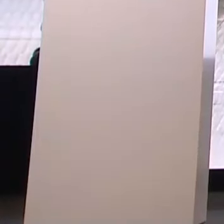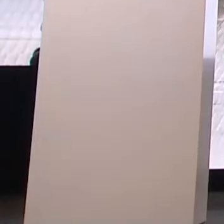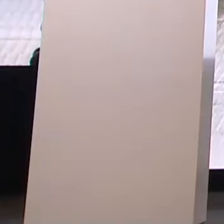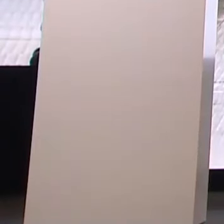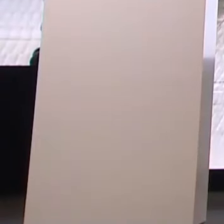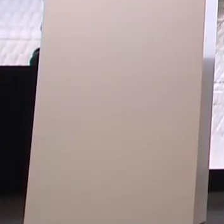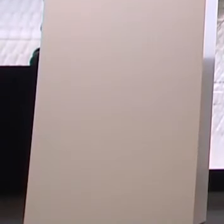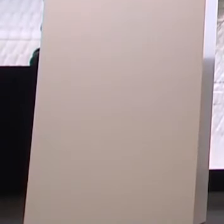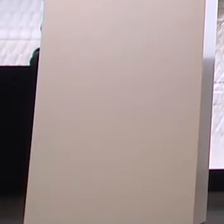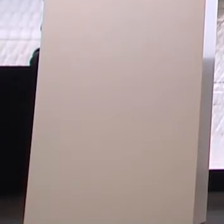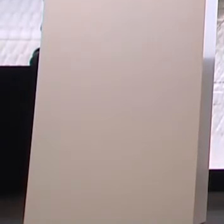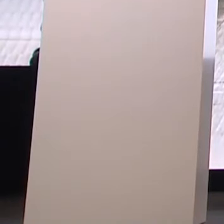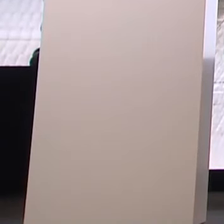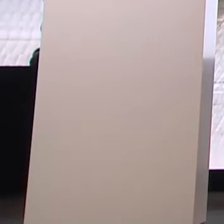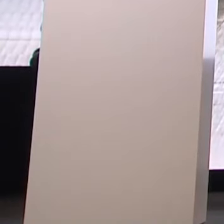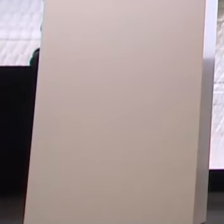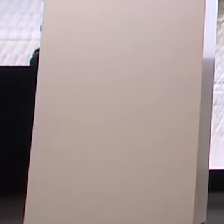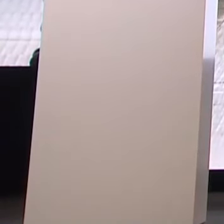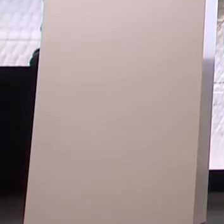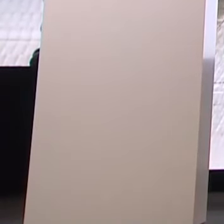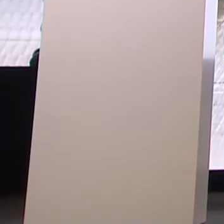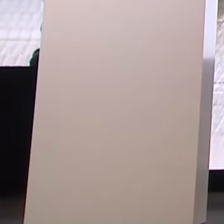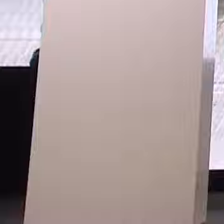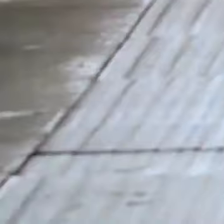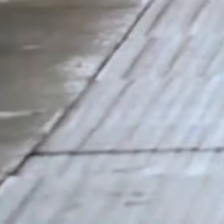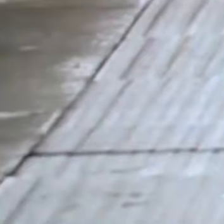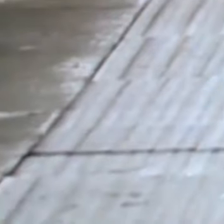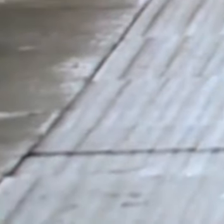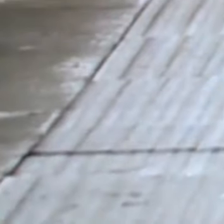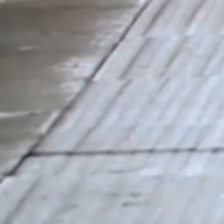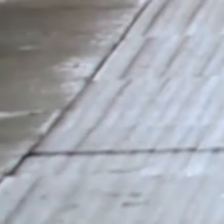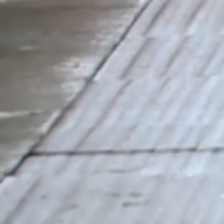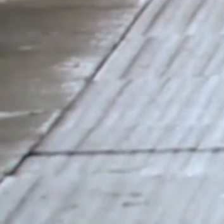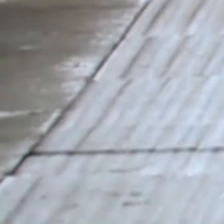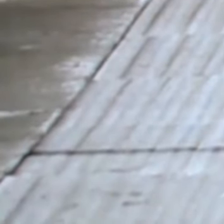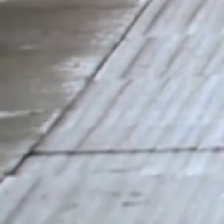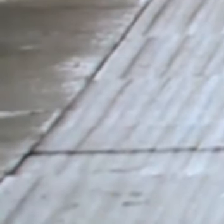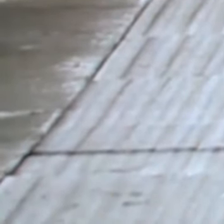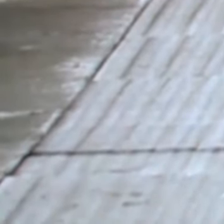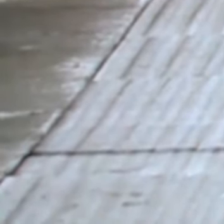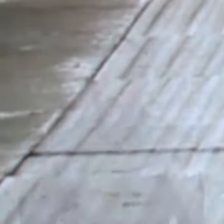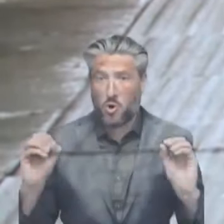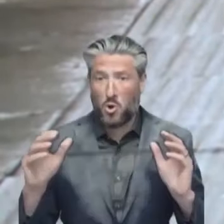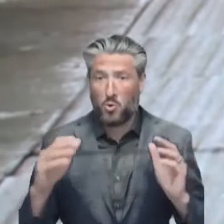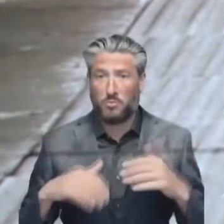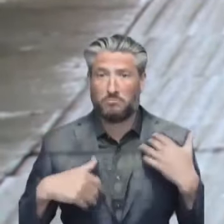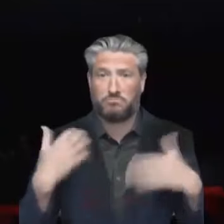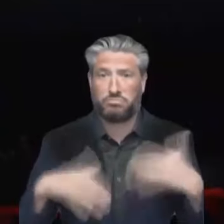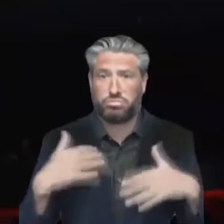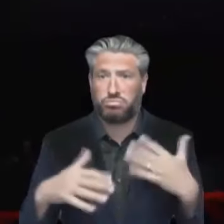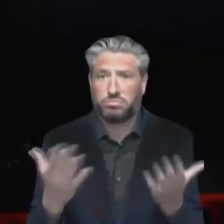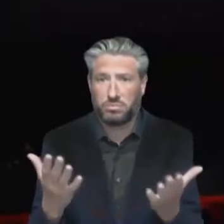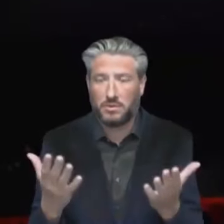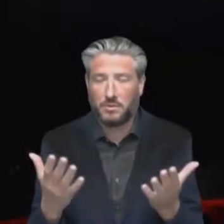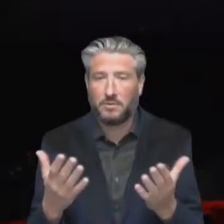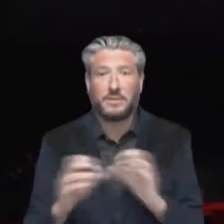From between now and 2030, we are aiming at zero accidents and zero diseases linked to work. Beyond just protecting